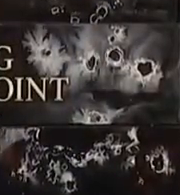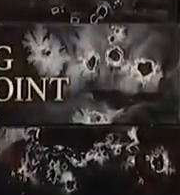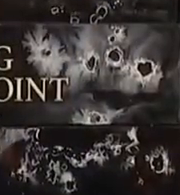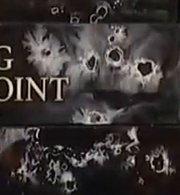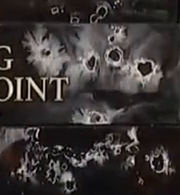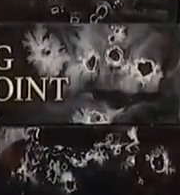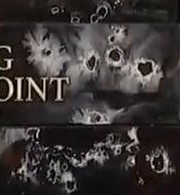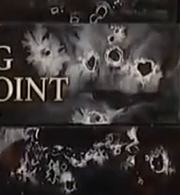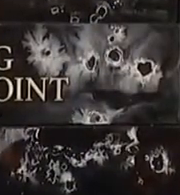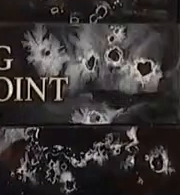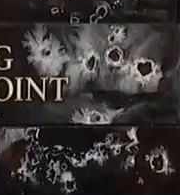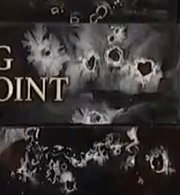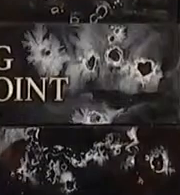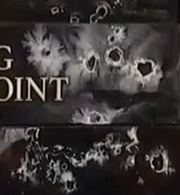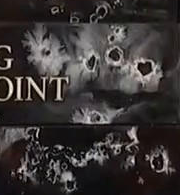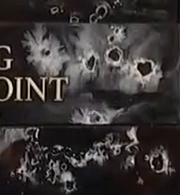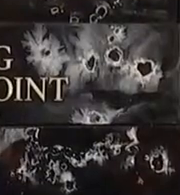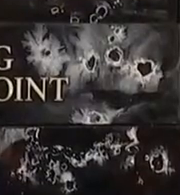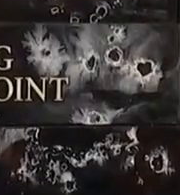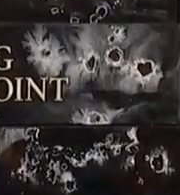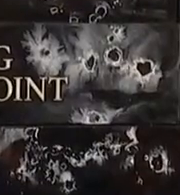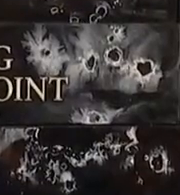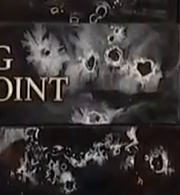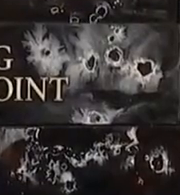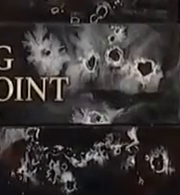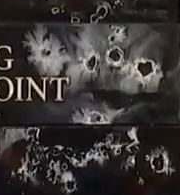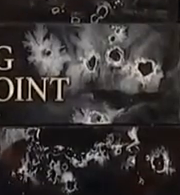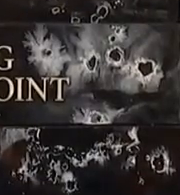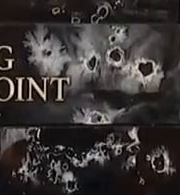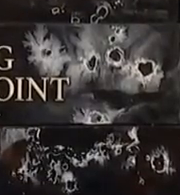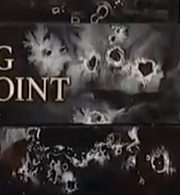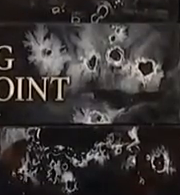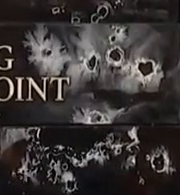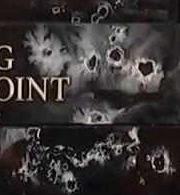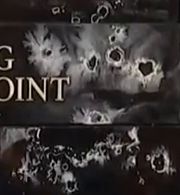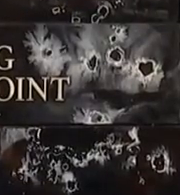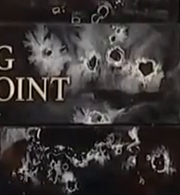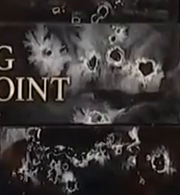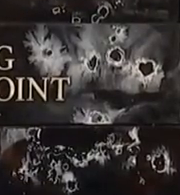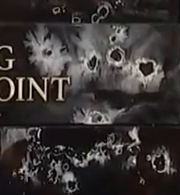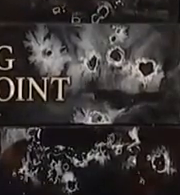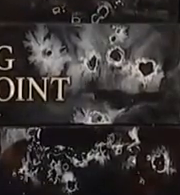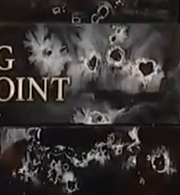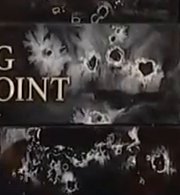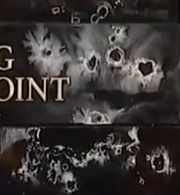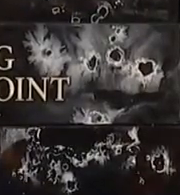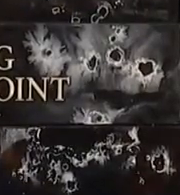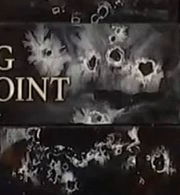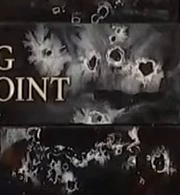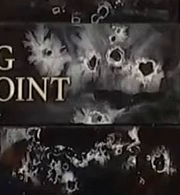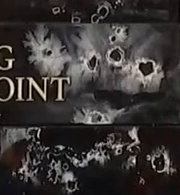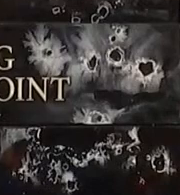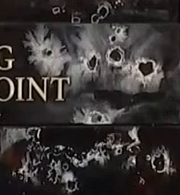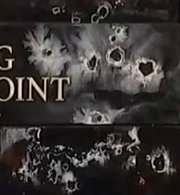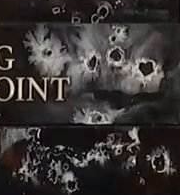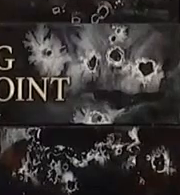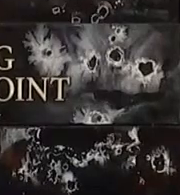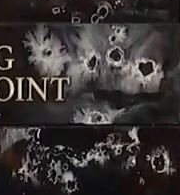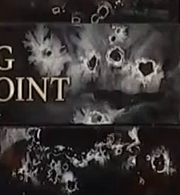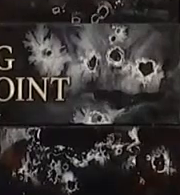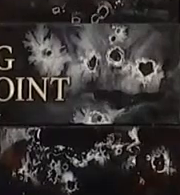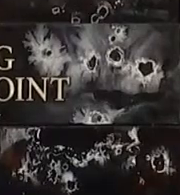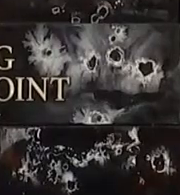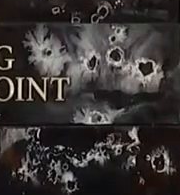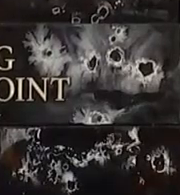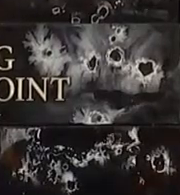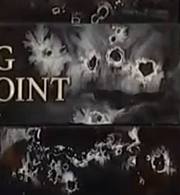We come to the final part of today's service, the singing of the national anthems. The anthems will be performed by